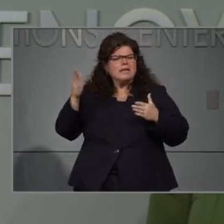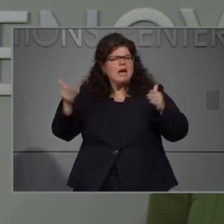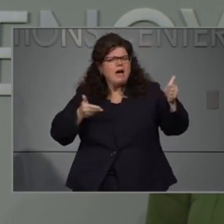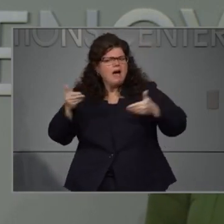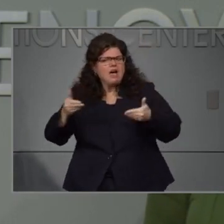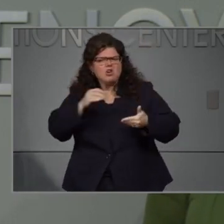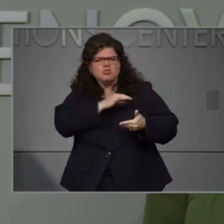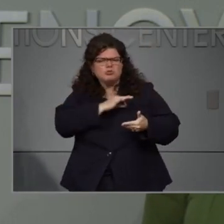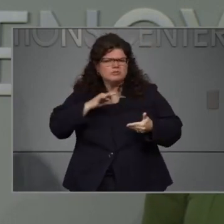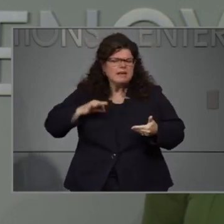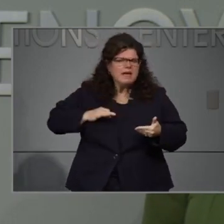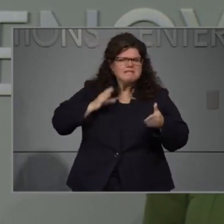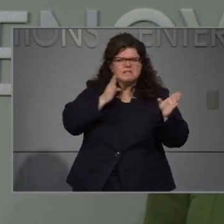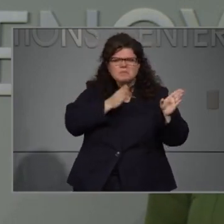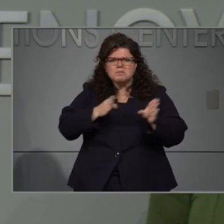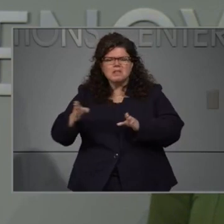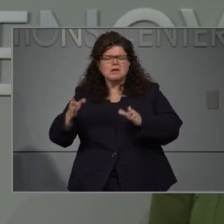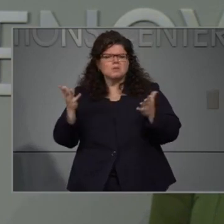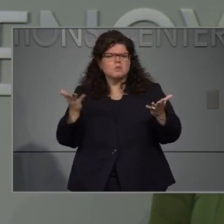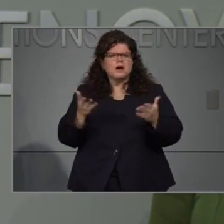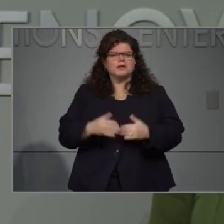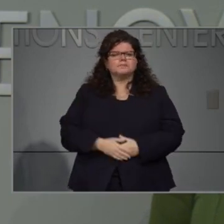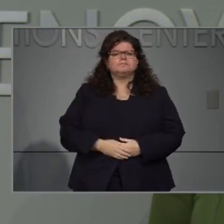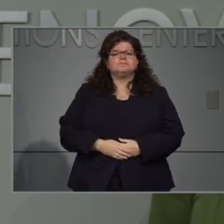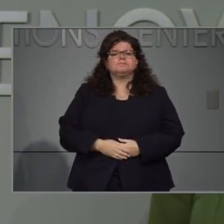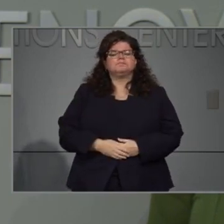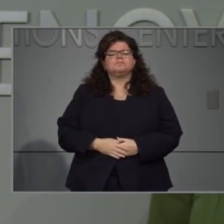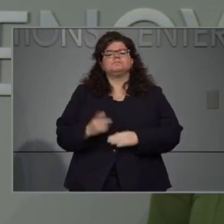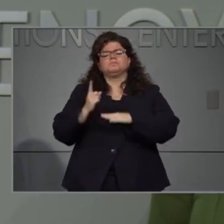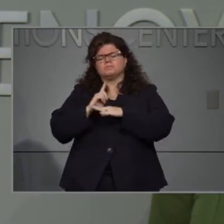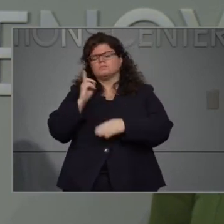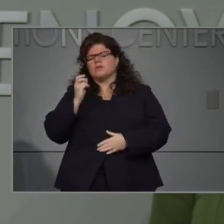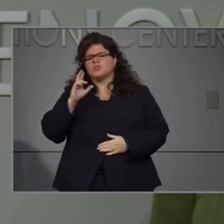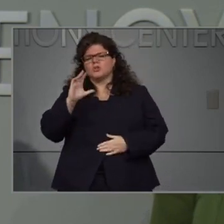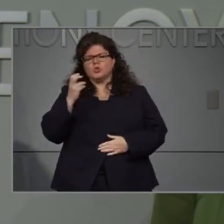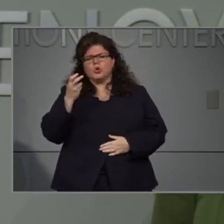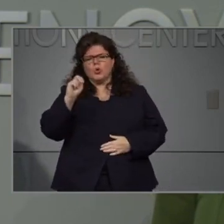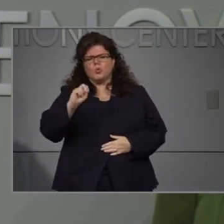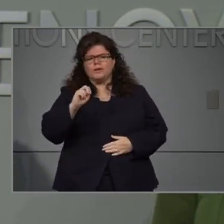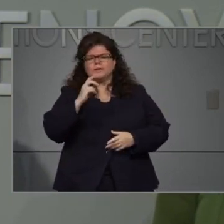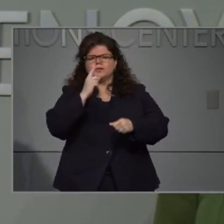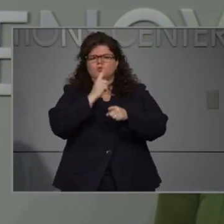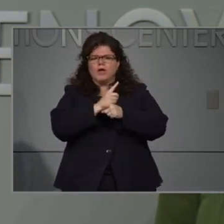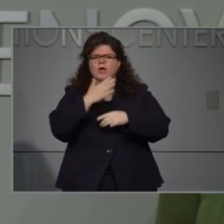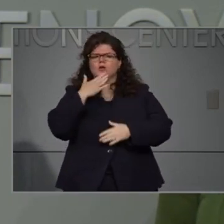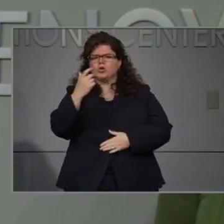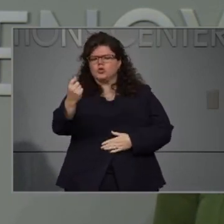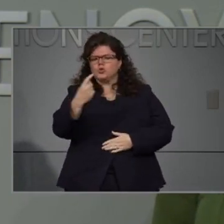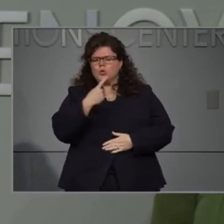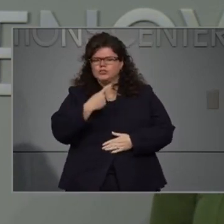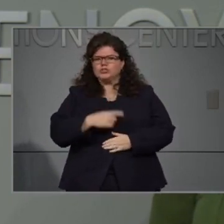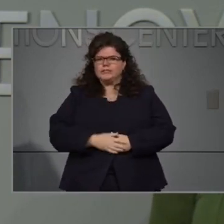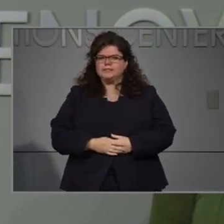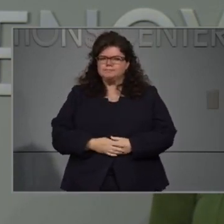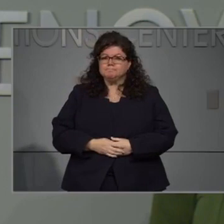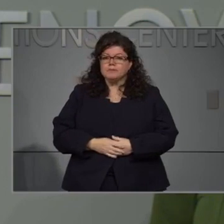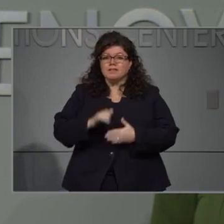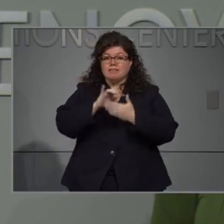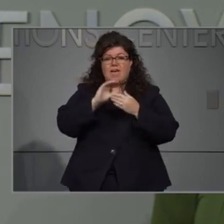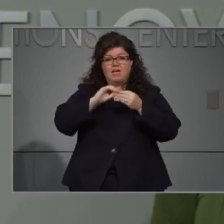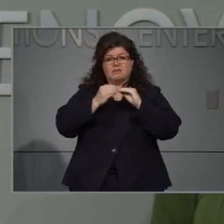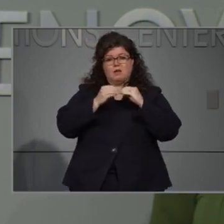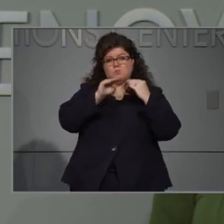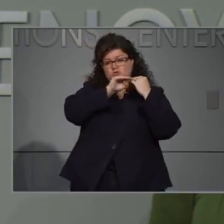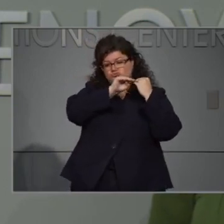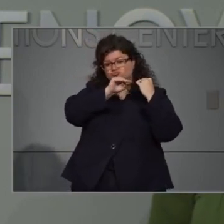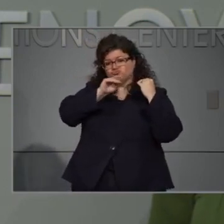process goes on? Matt, great question. And I think it's the latter. It's going to be a changing number. If we have